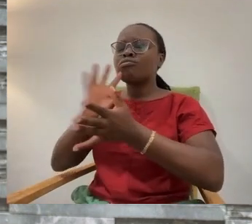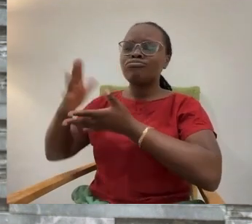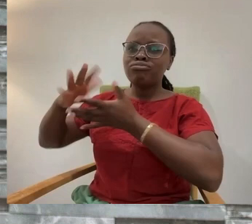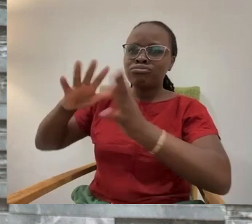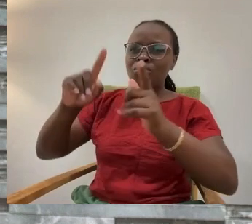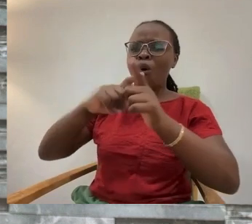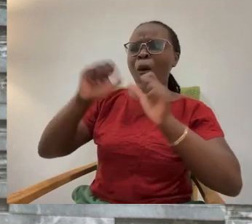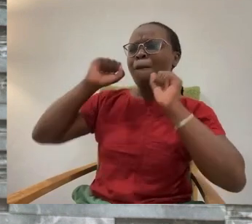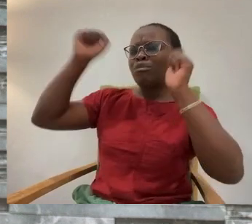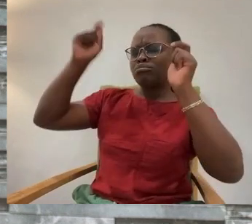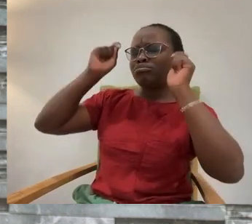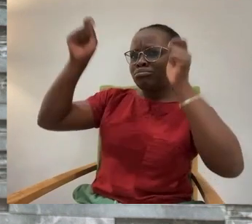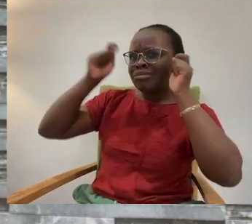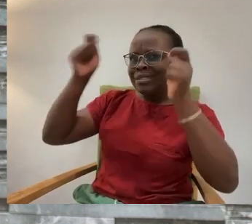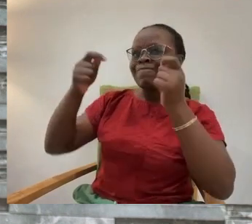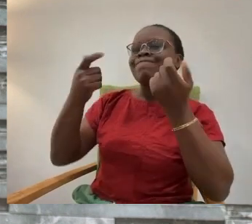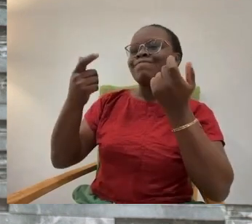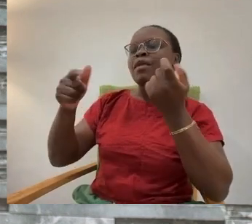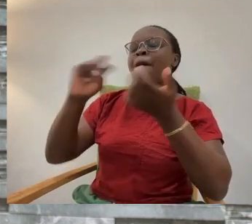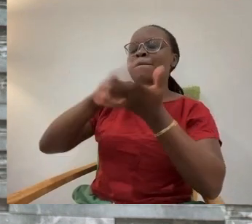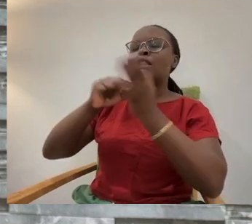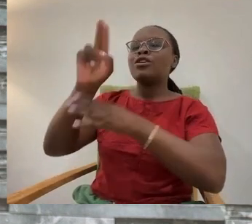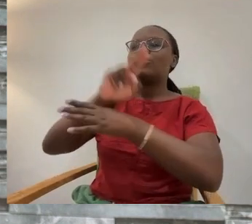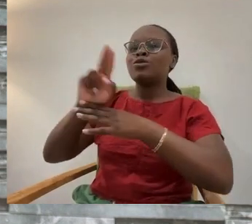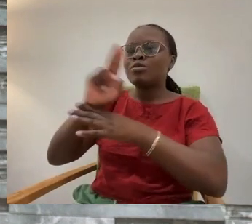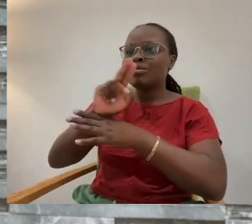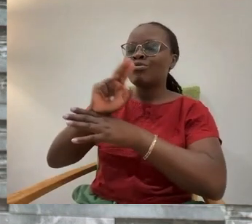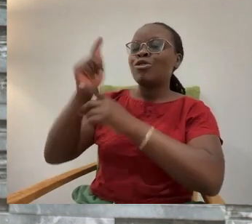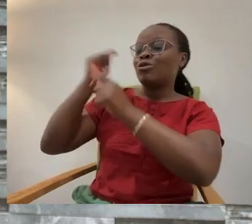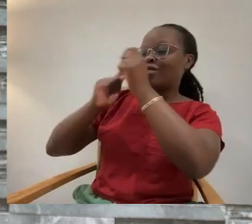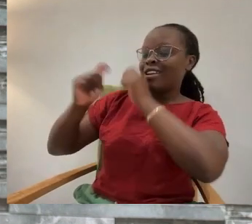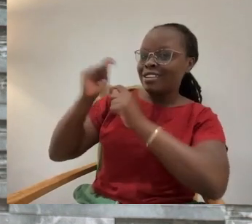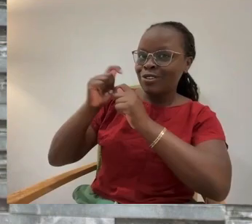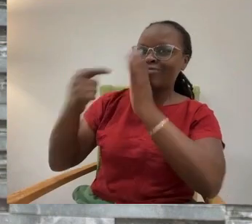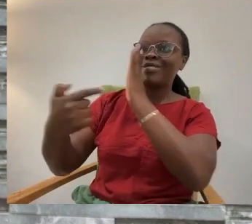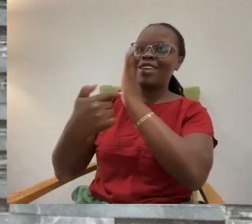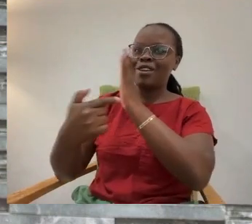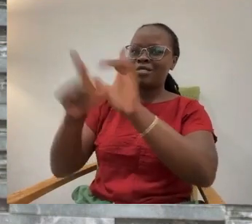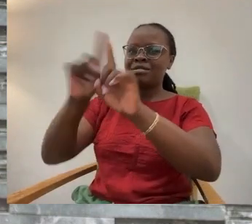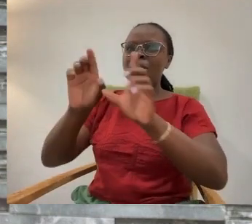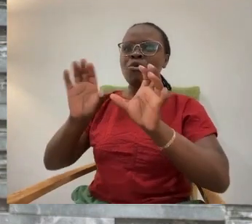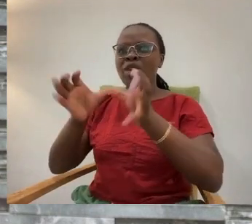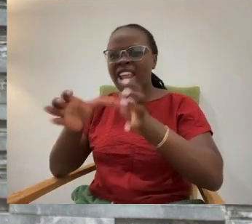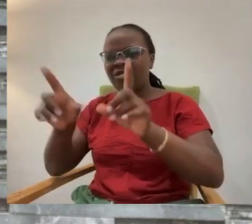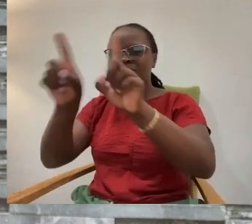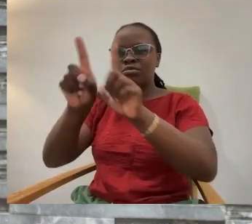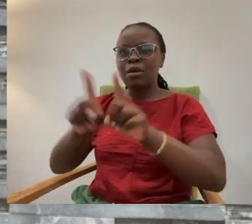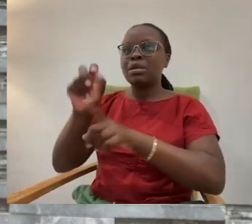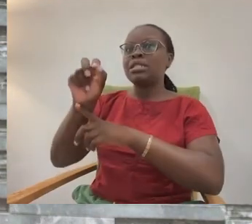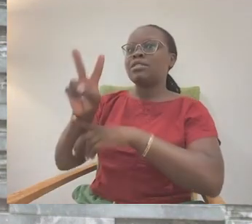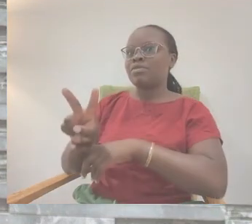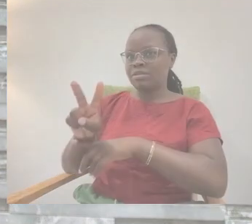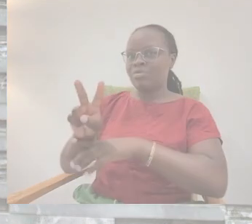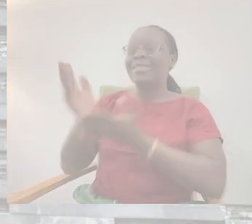during political protests, has led to the use of traditional technology like radio and TV and new digital tools to serve